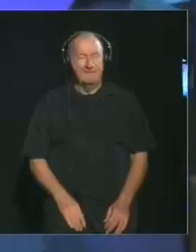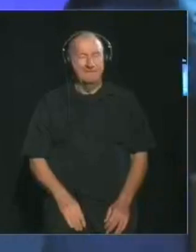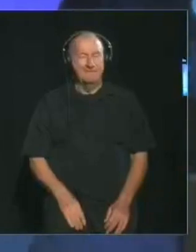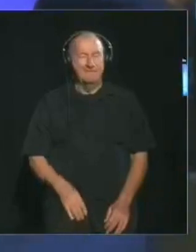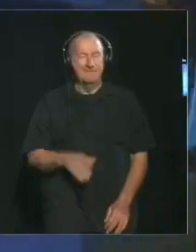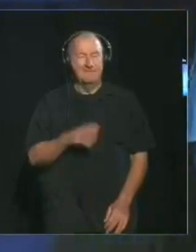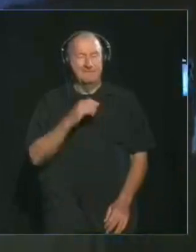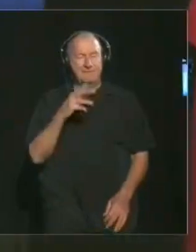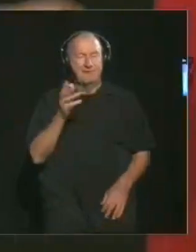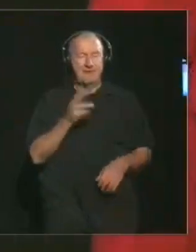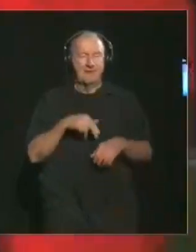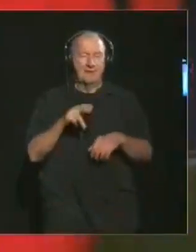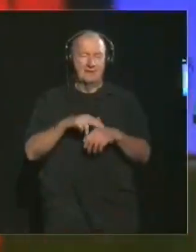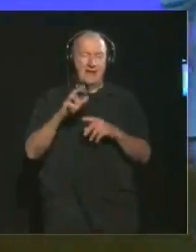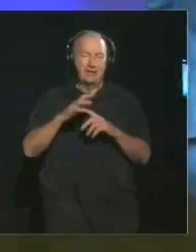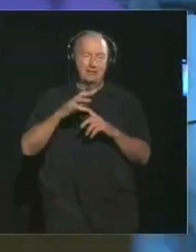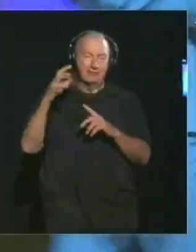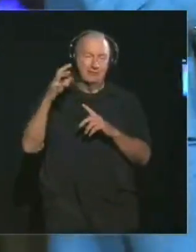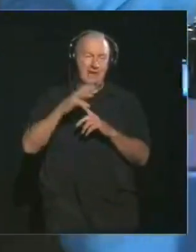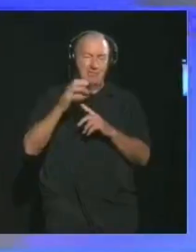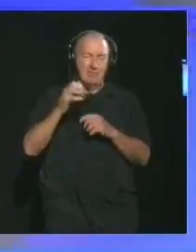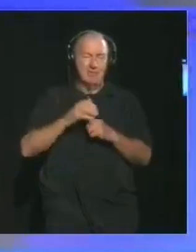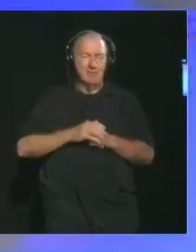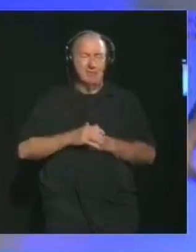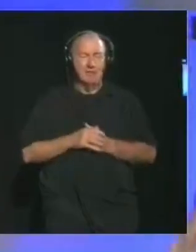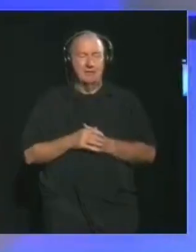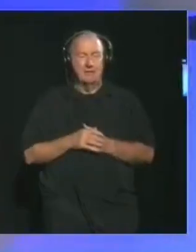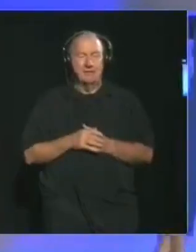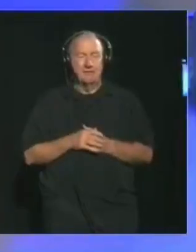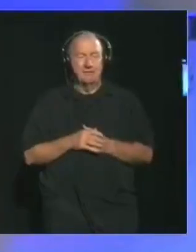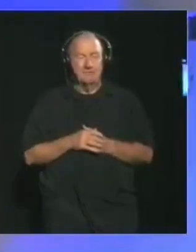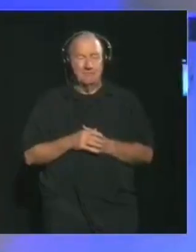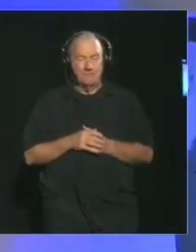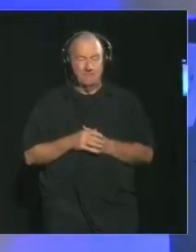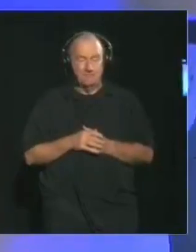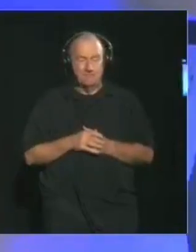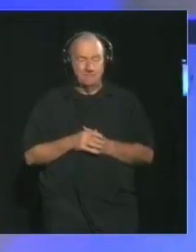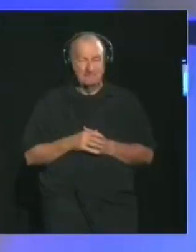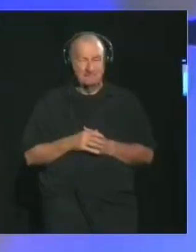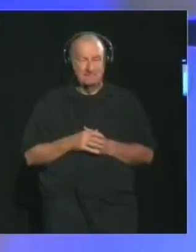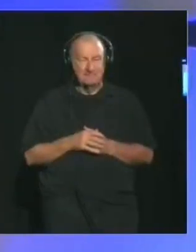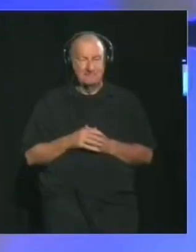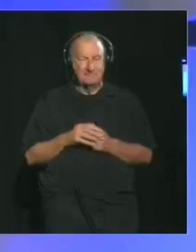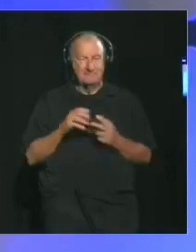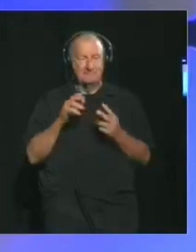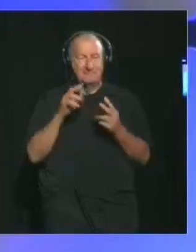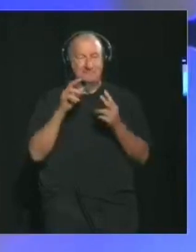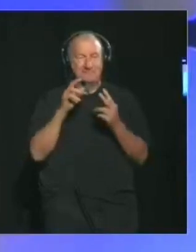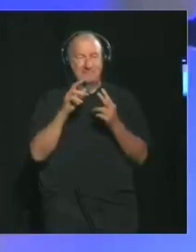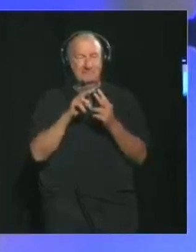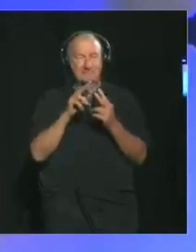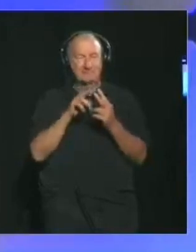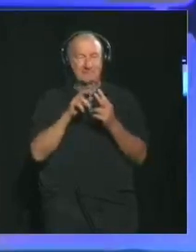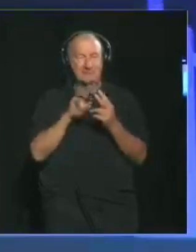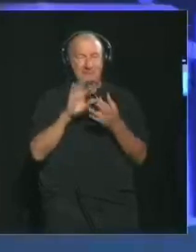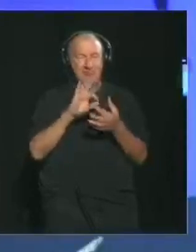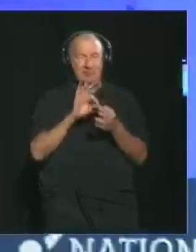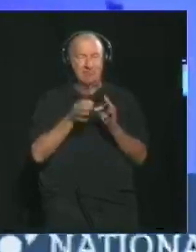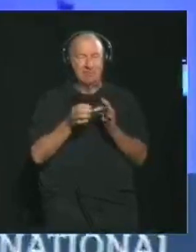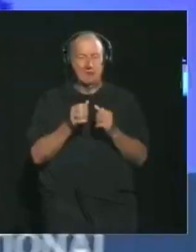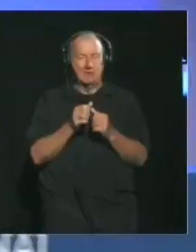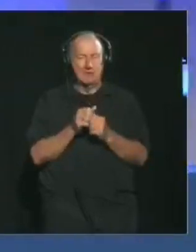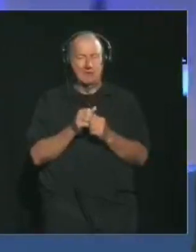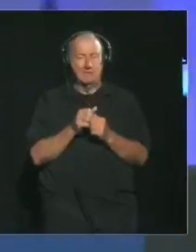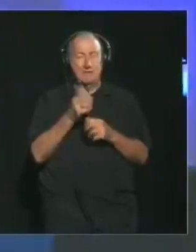And the national champion in Dr. Tommy Lindsay Jr. Duo Interpretation,